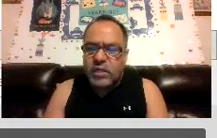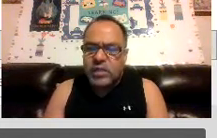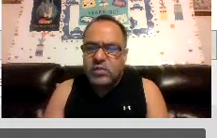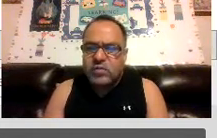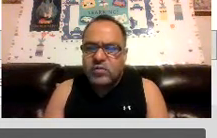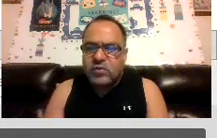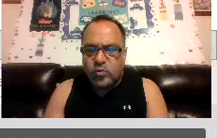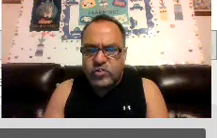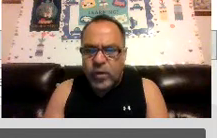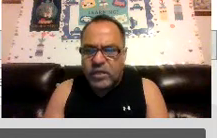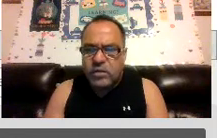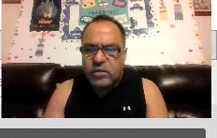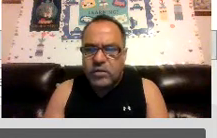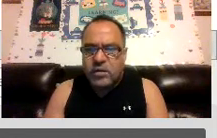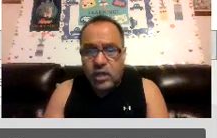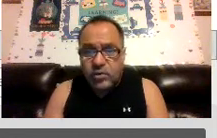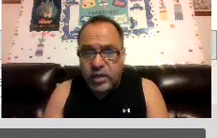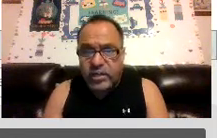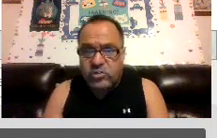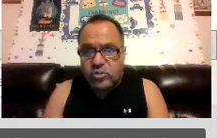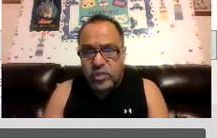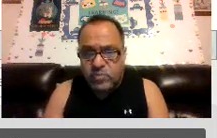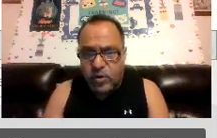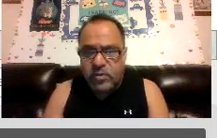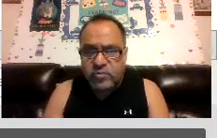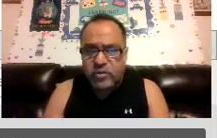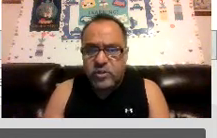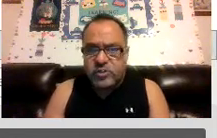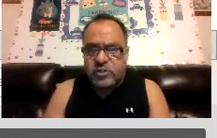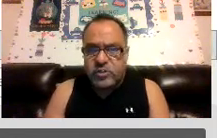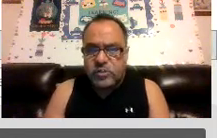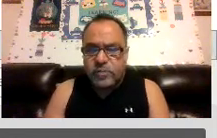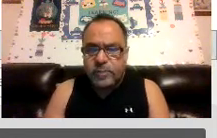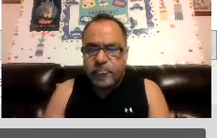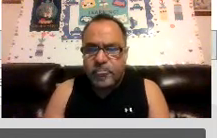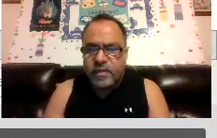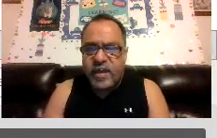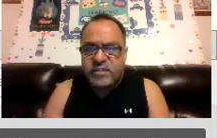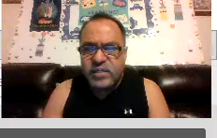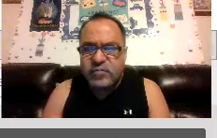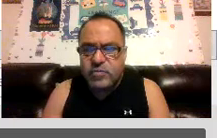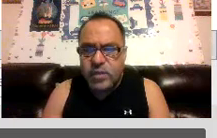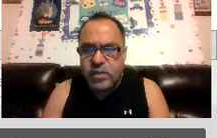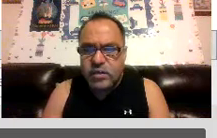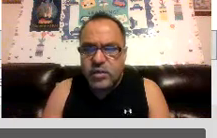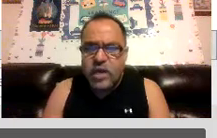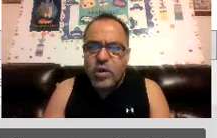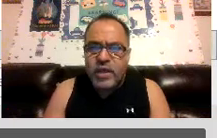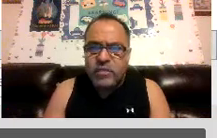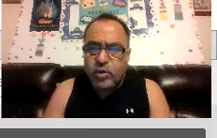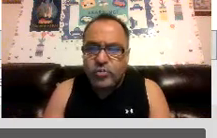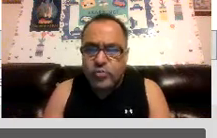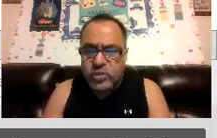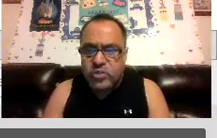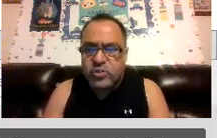quietly. The twins waited. "I would like to do an experiment," she continued. "As a gift to me, I would